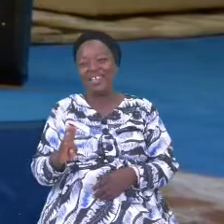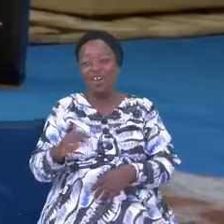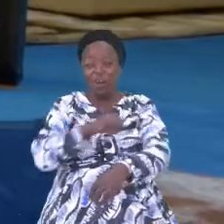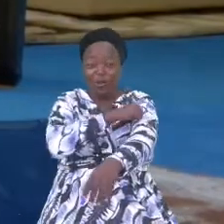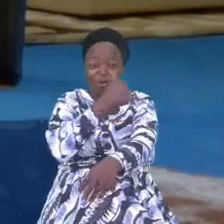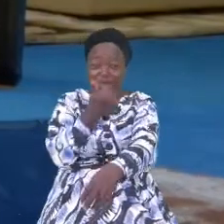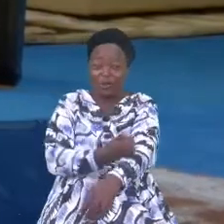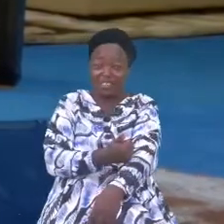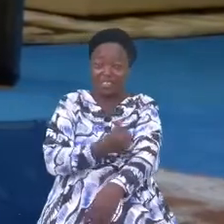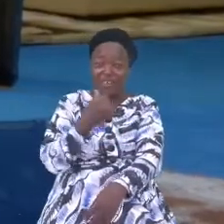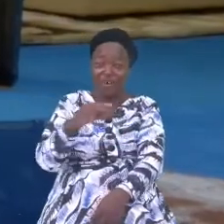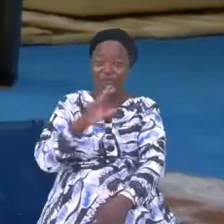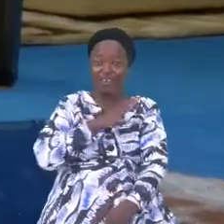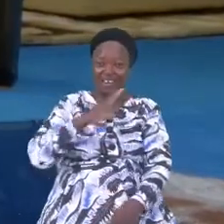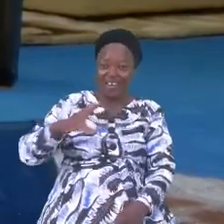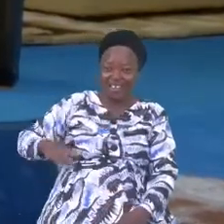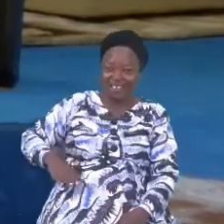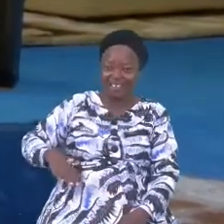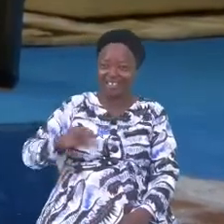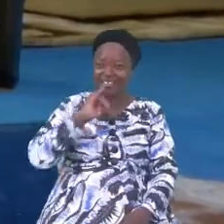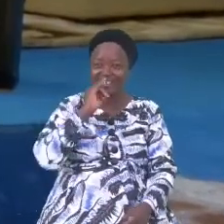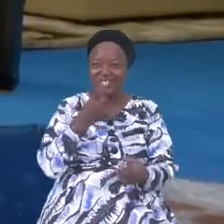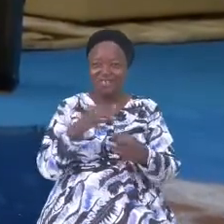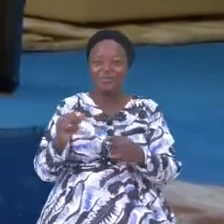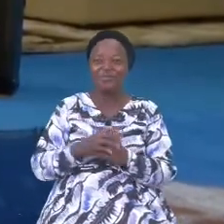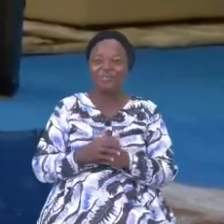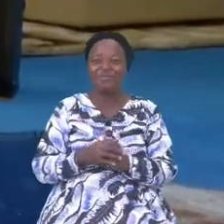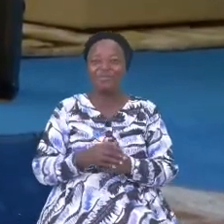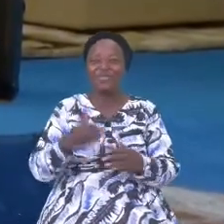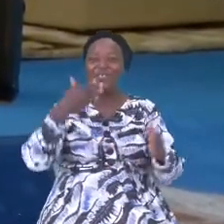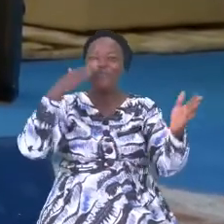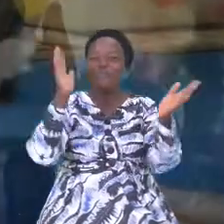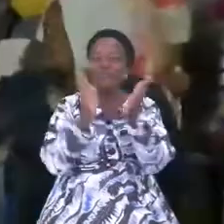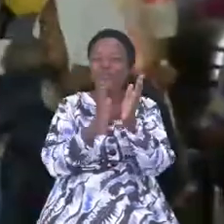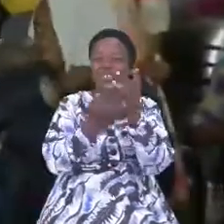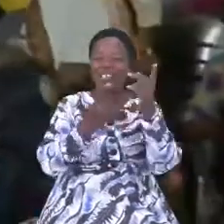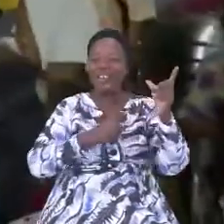Christ is coming. Praise the Lord.